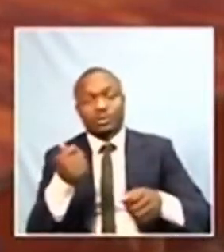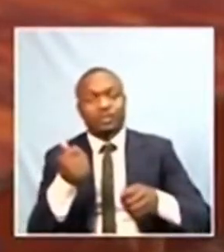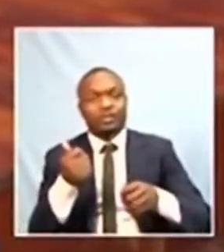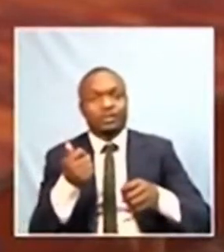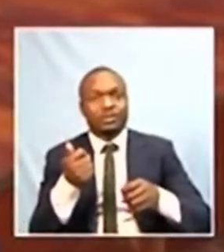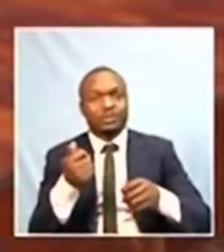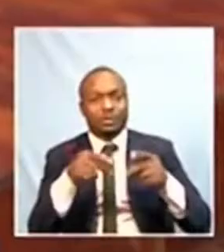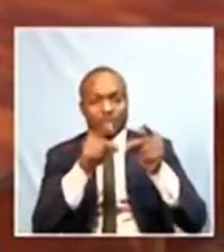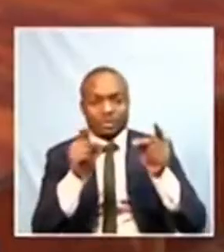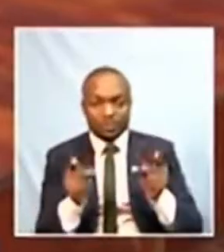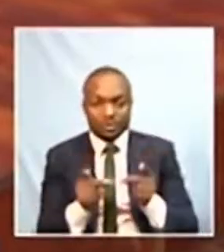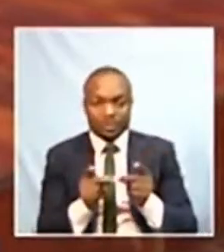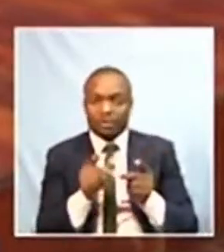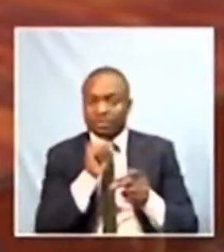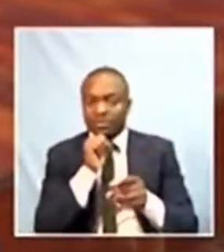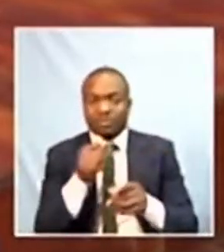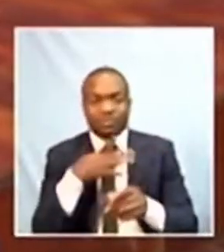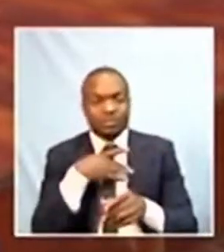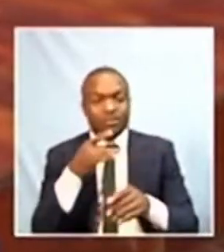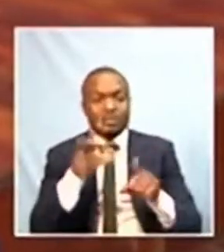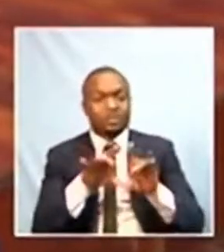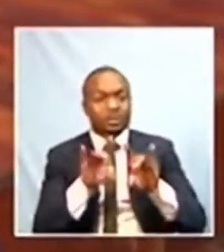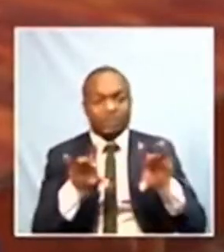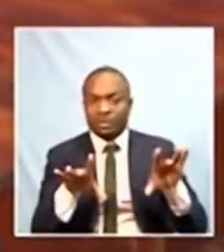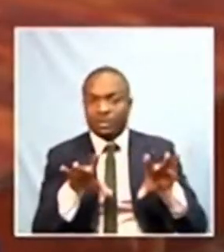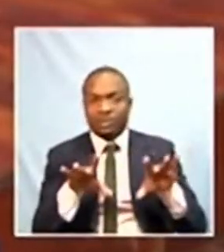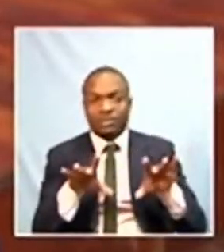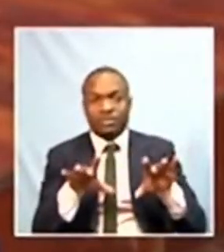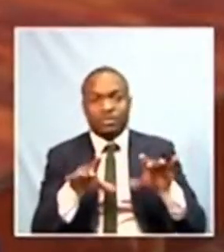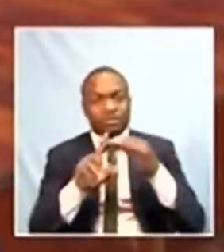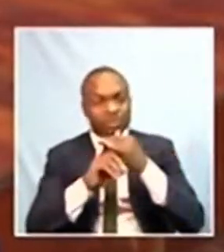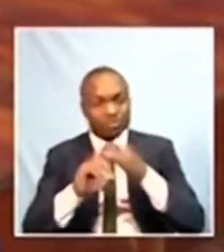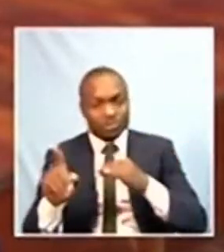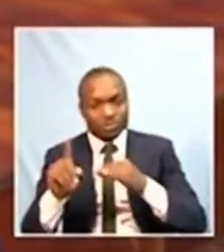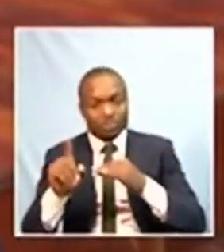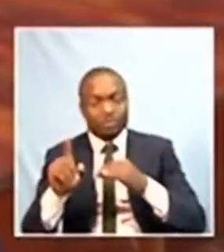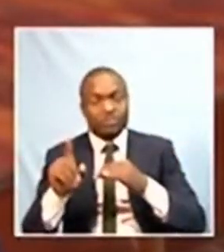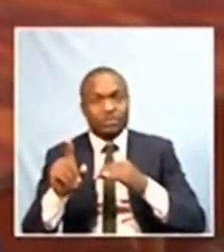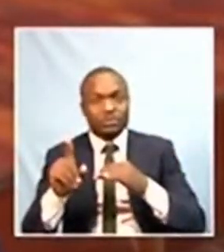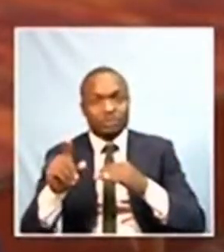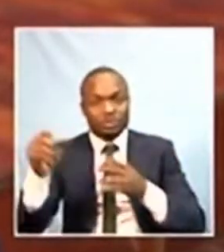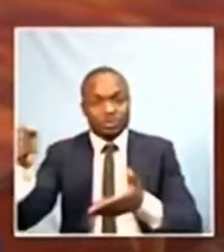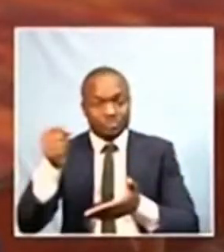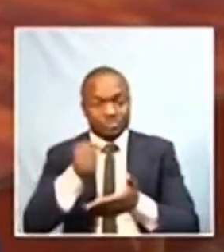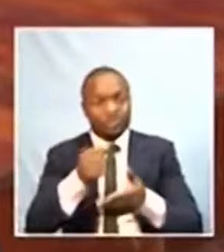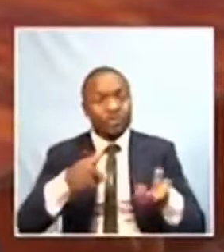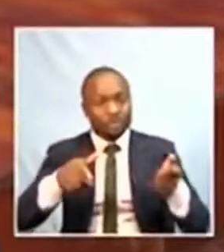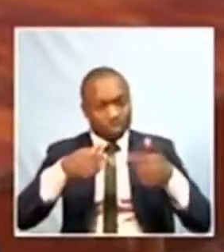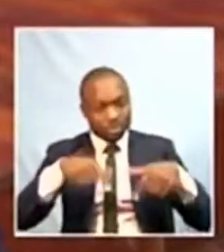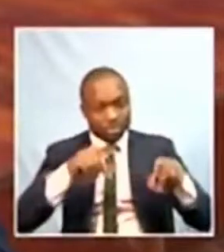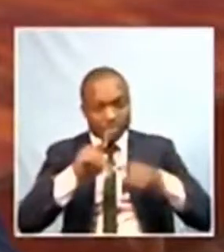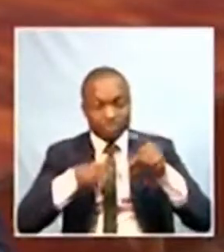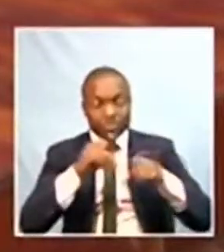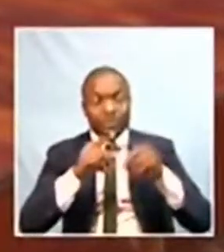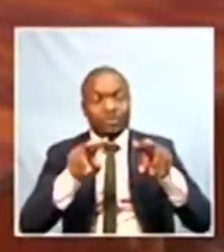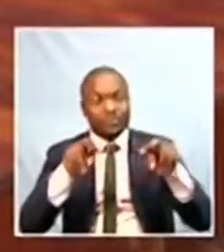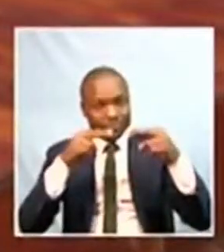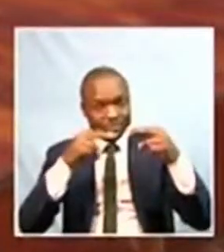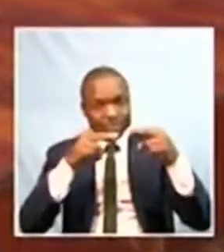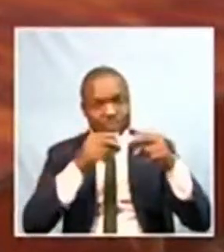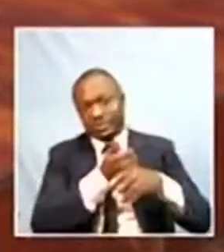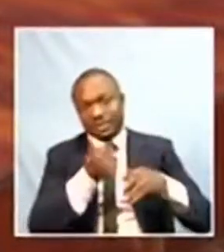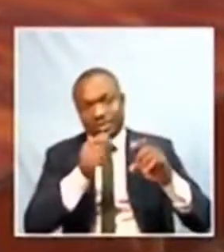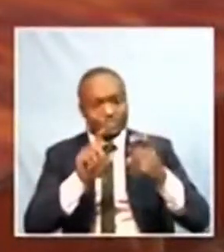so they ran away. Then he recruited the local ones. Then he had other challenges. But of course, because we looked at